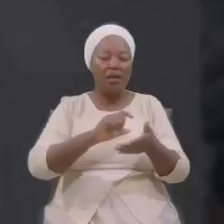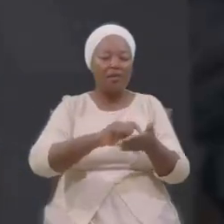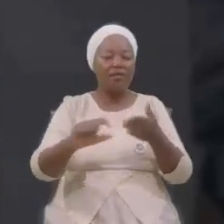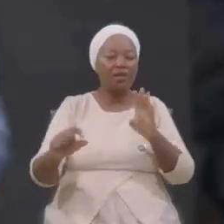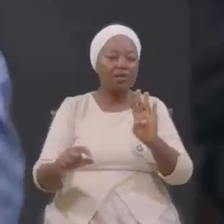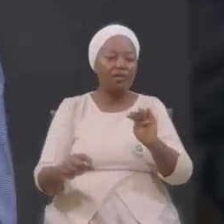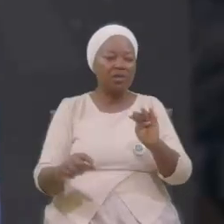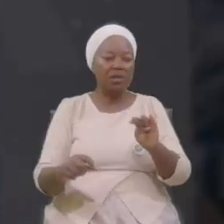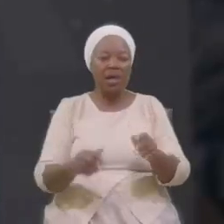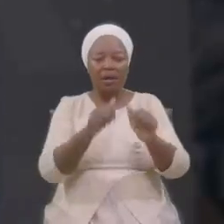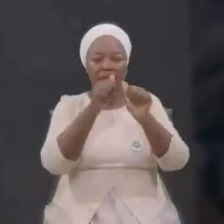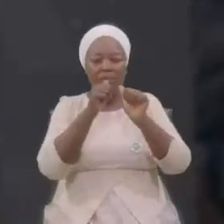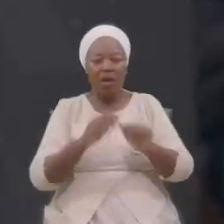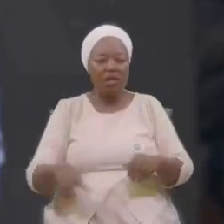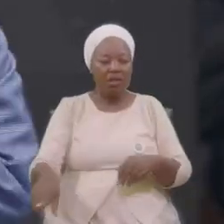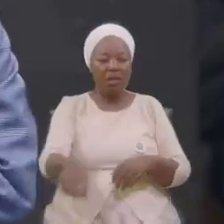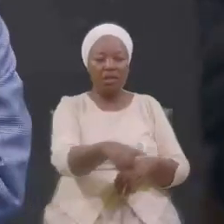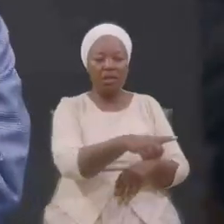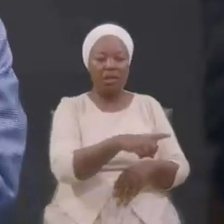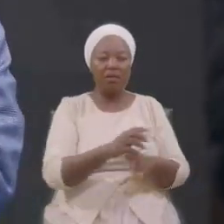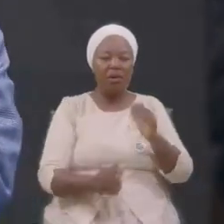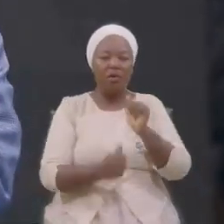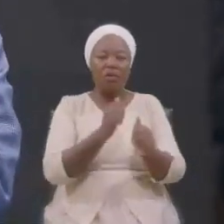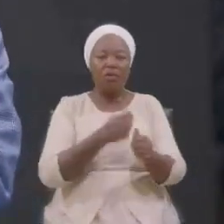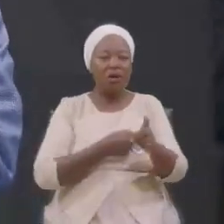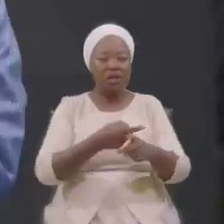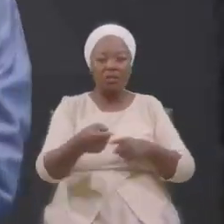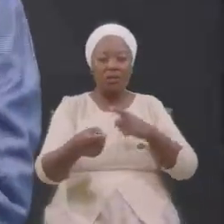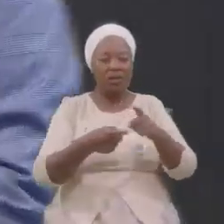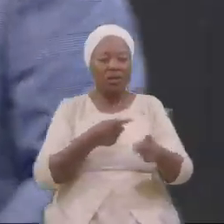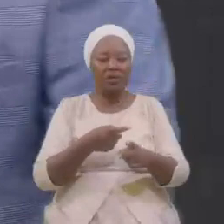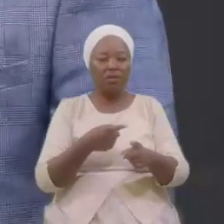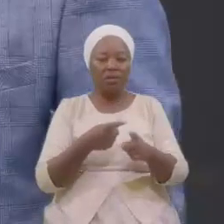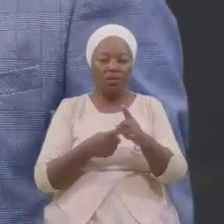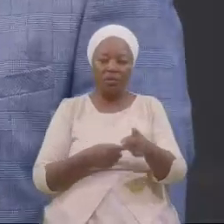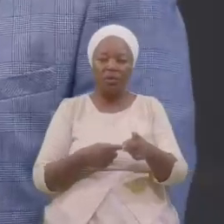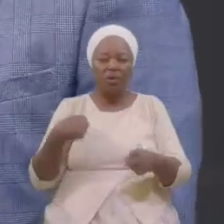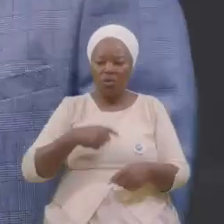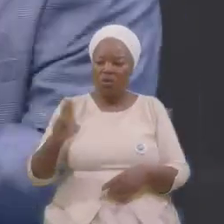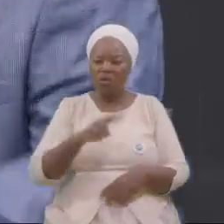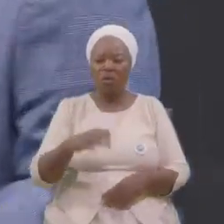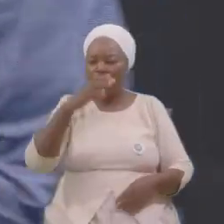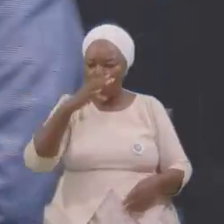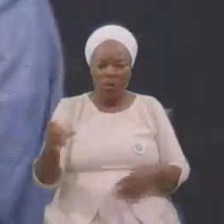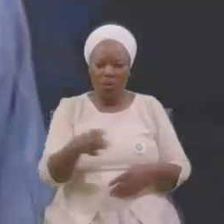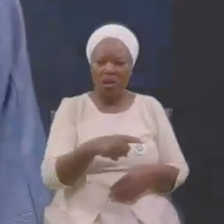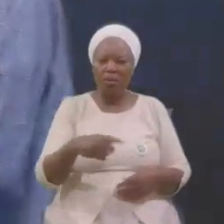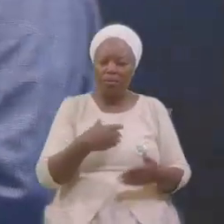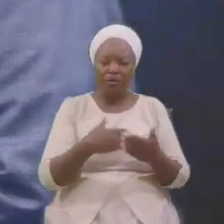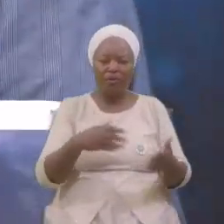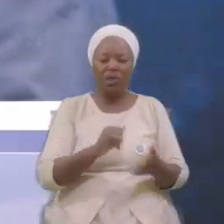bless them which persecute you. We used to curse them before transformation